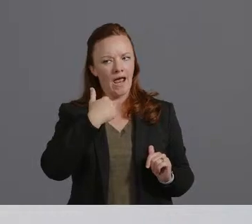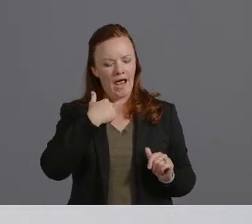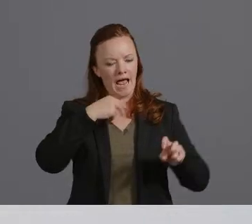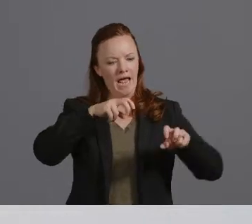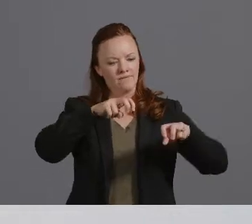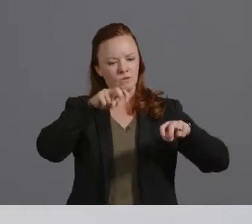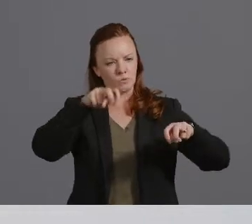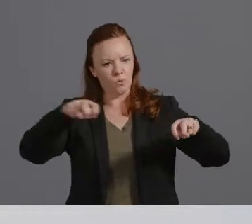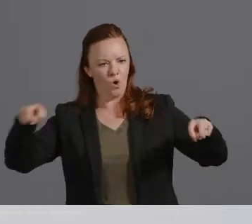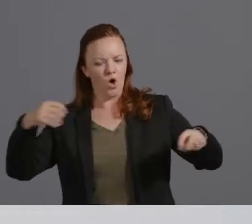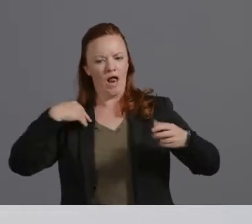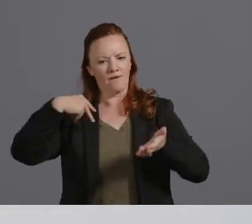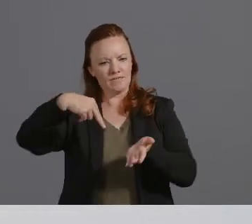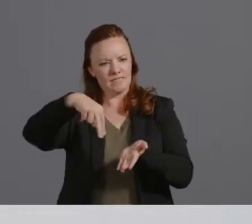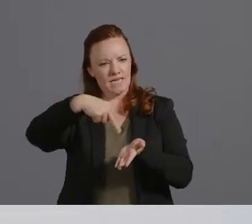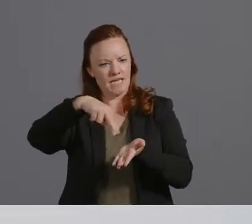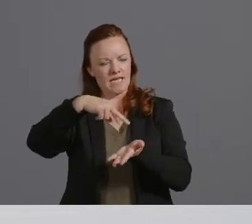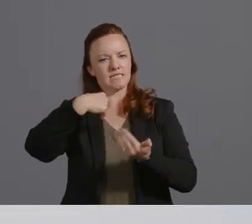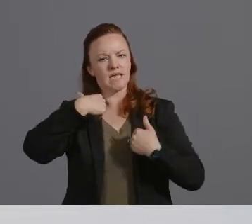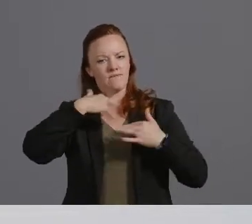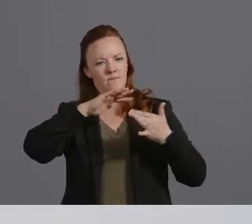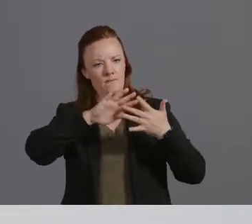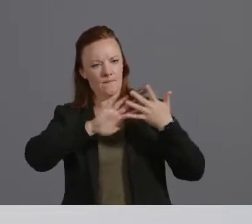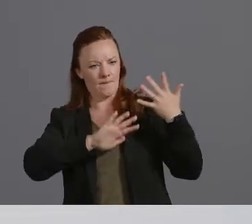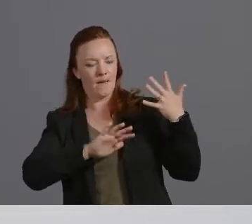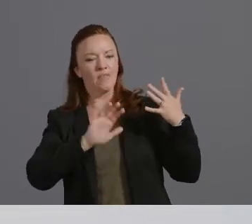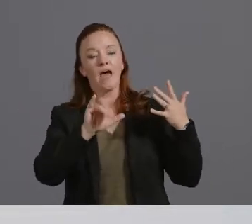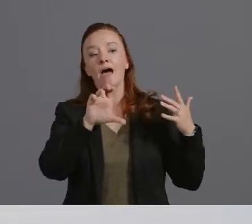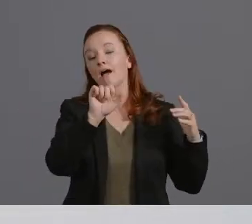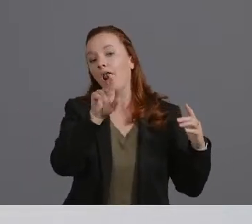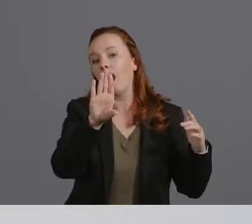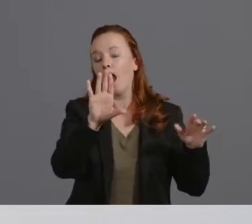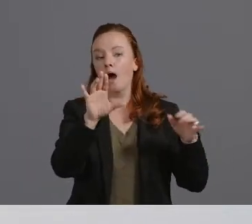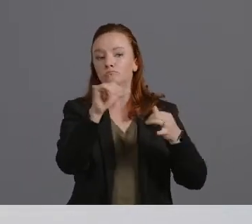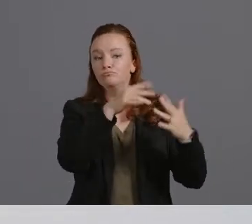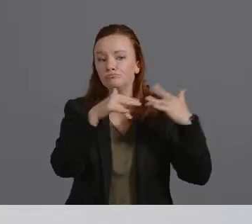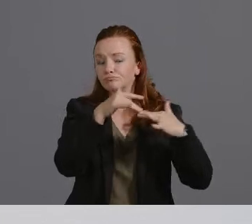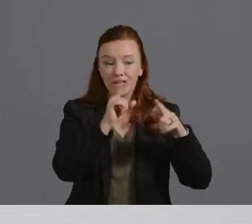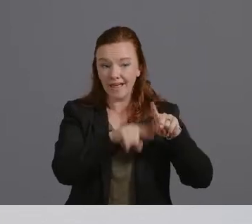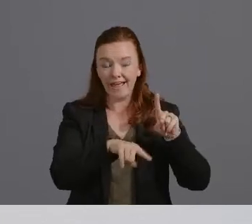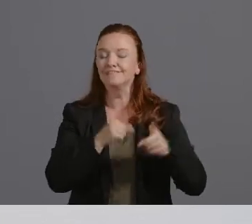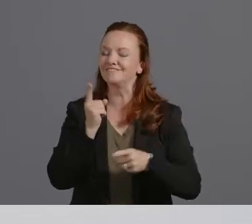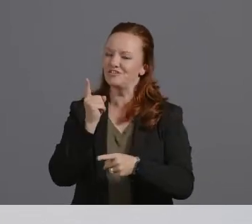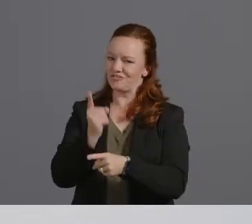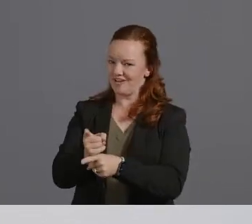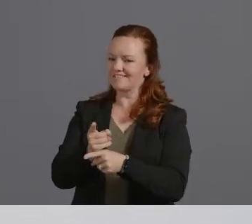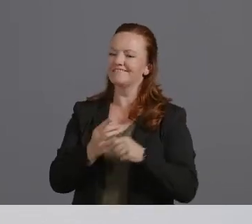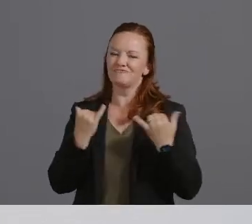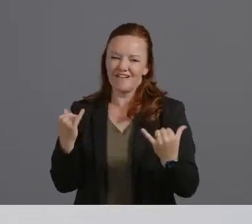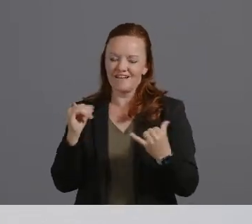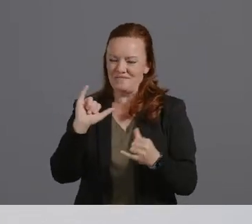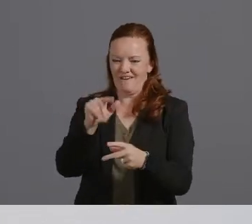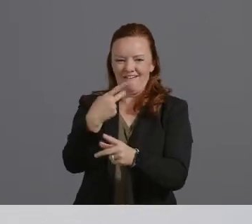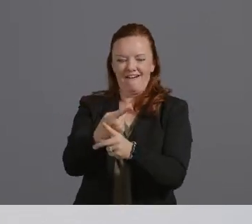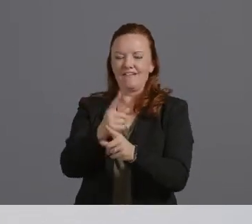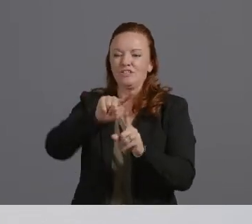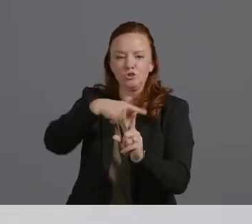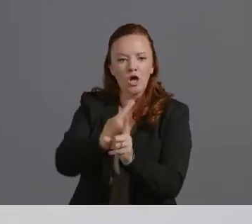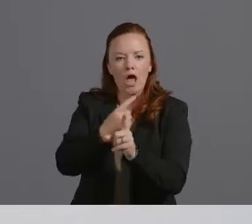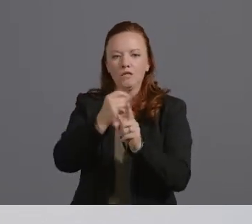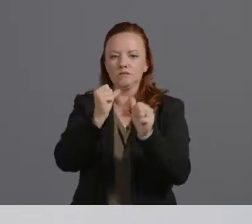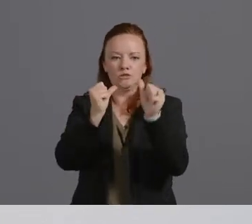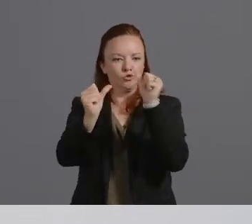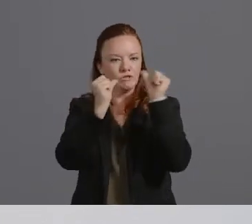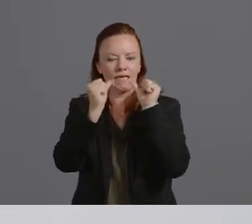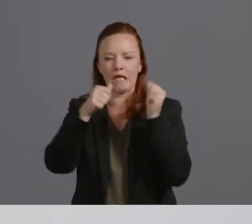have dancing, all that stuff, we still can't go there. So yeah, so at this time, we still can't go there. As